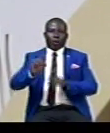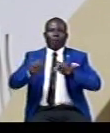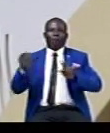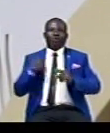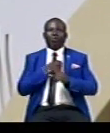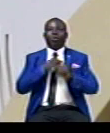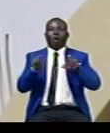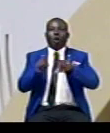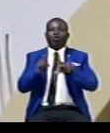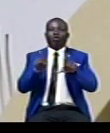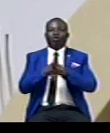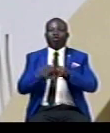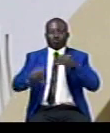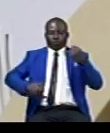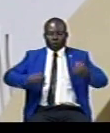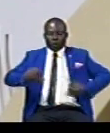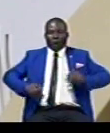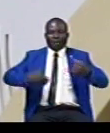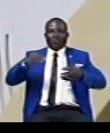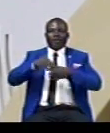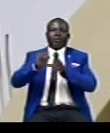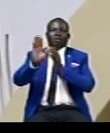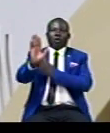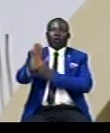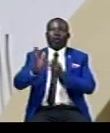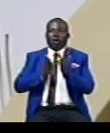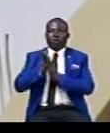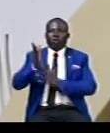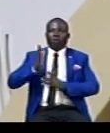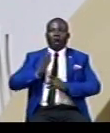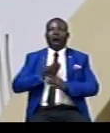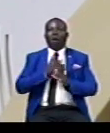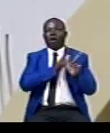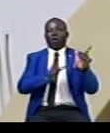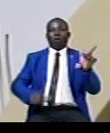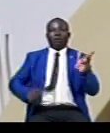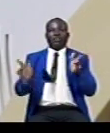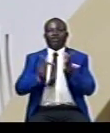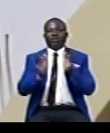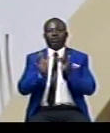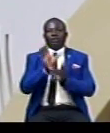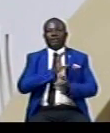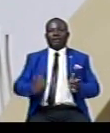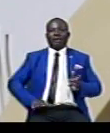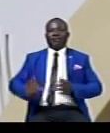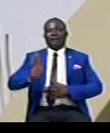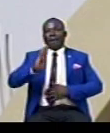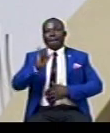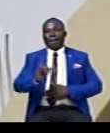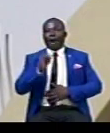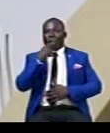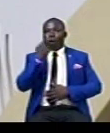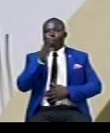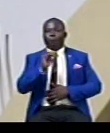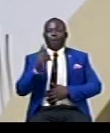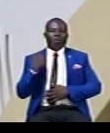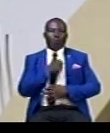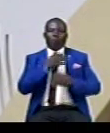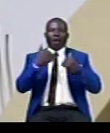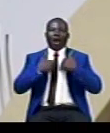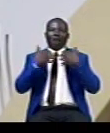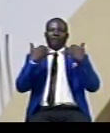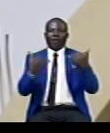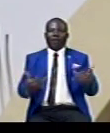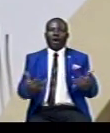in God through our Lord Jesus Christ, by whom we have now